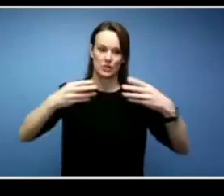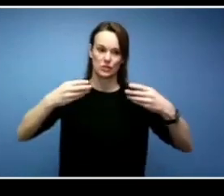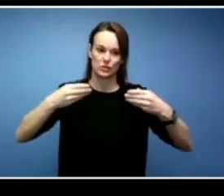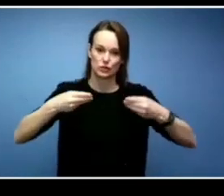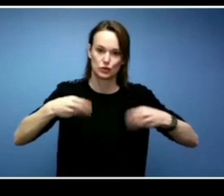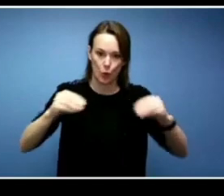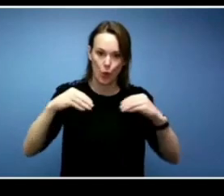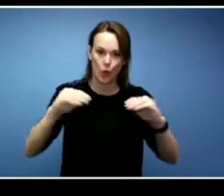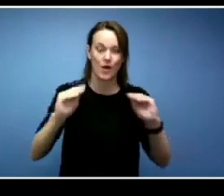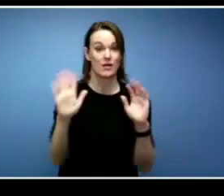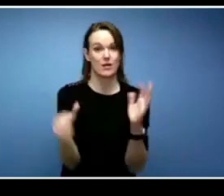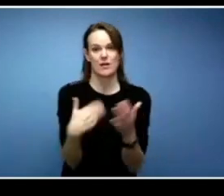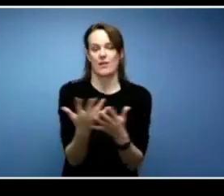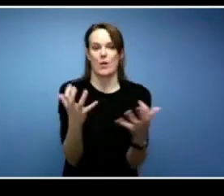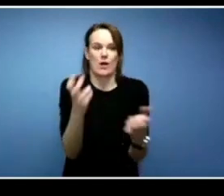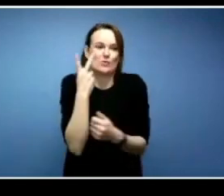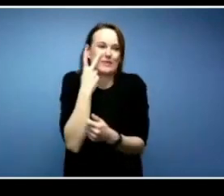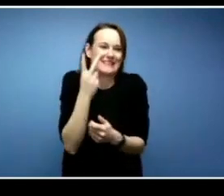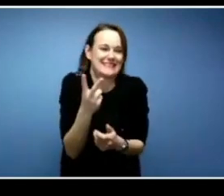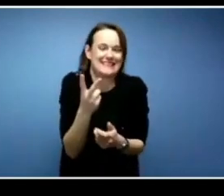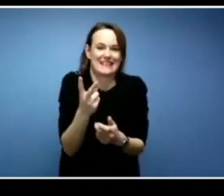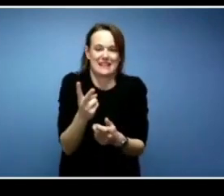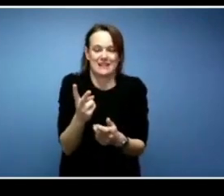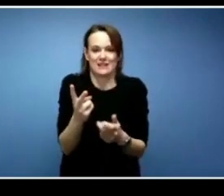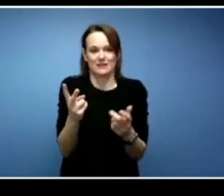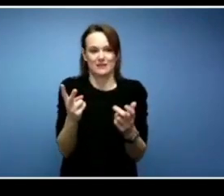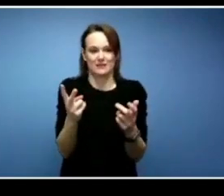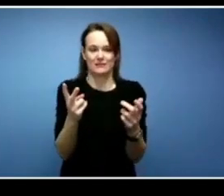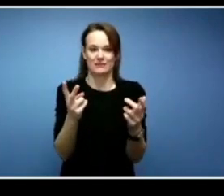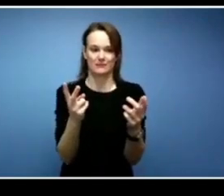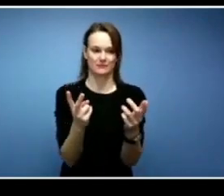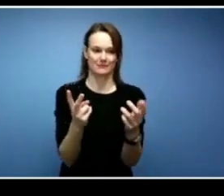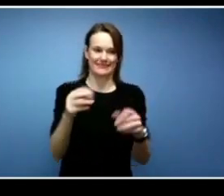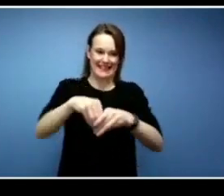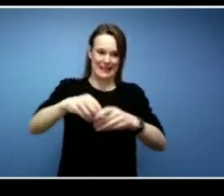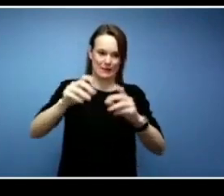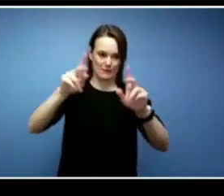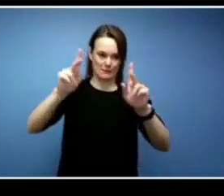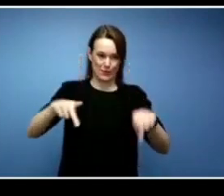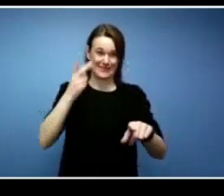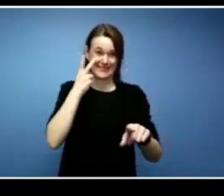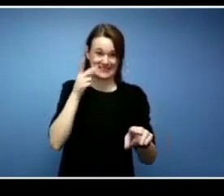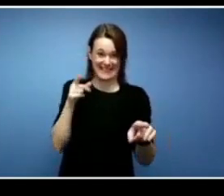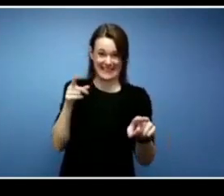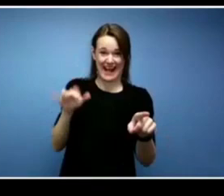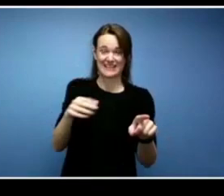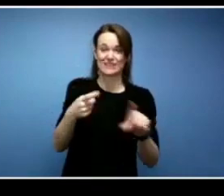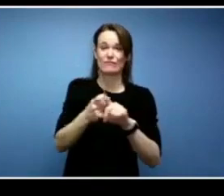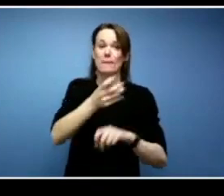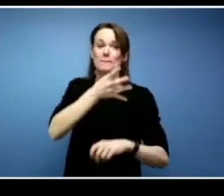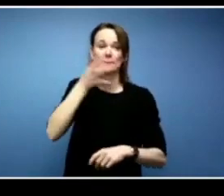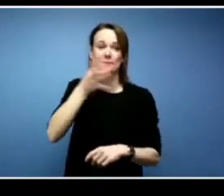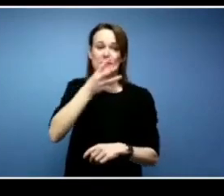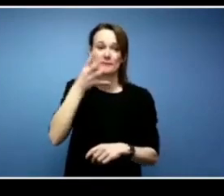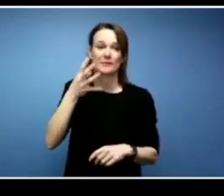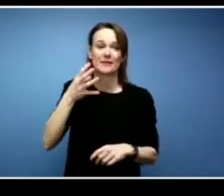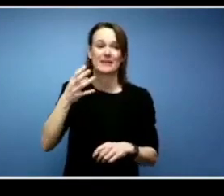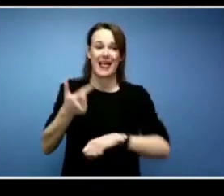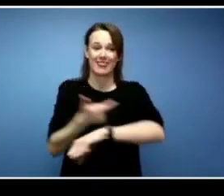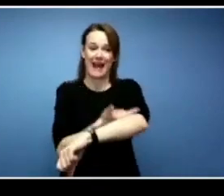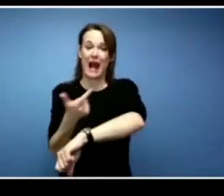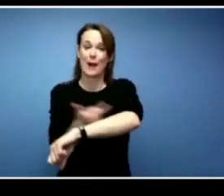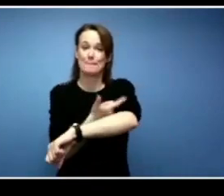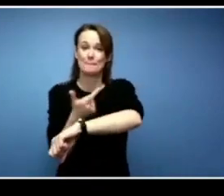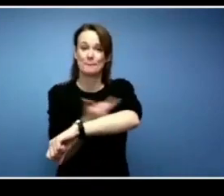store. Everyone wants to see my work in person. You know what I mean? Like, everyone hits me up all day. Like, everyone wants to see the shoes. Like, this is made out of denim and